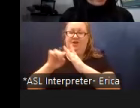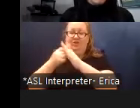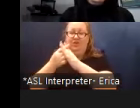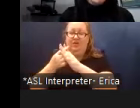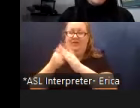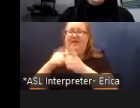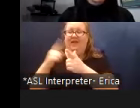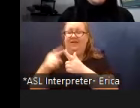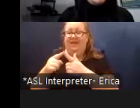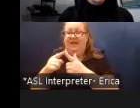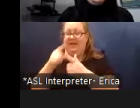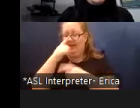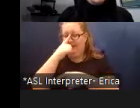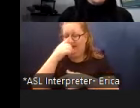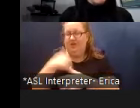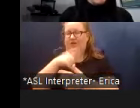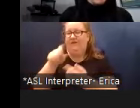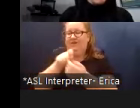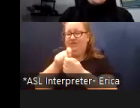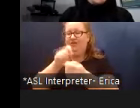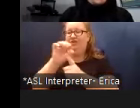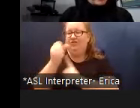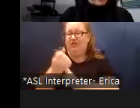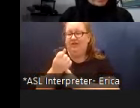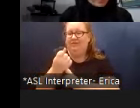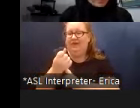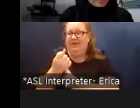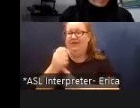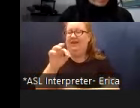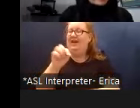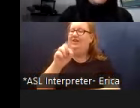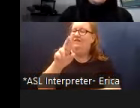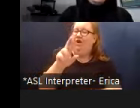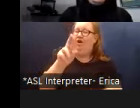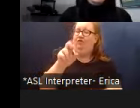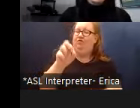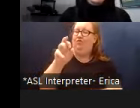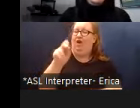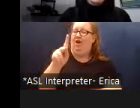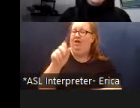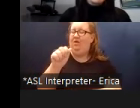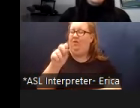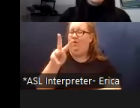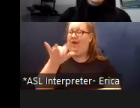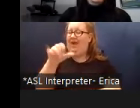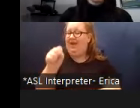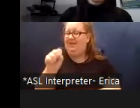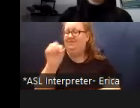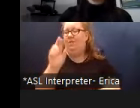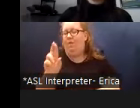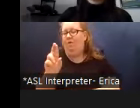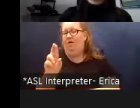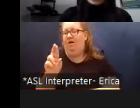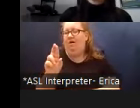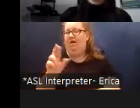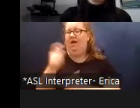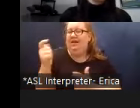know, in certain circumstances, you're flooding the Far Rockaways or you know, a lot of